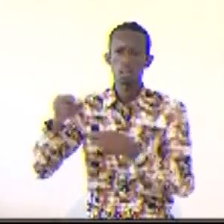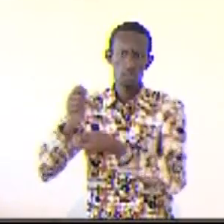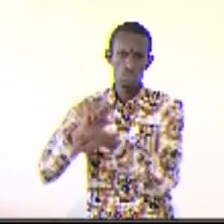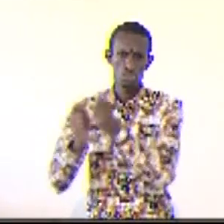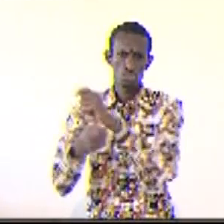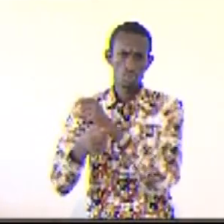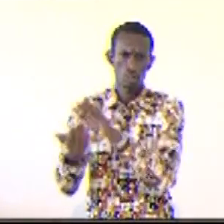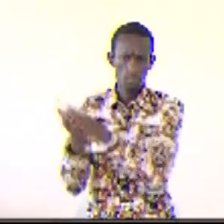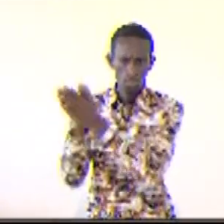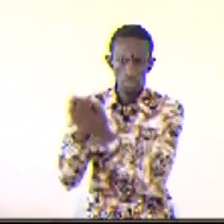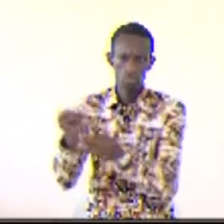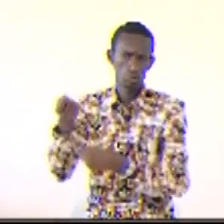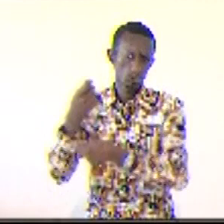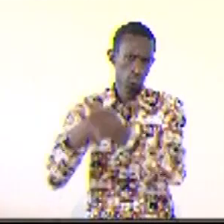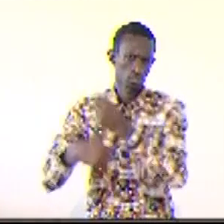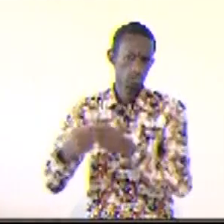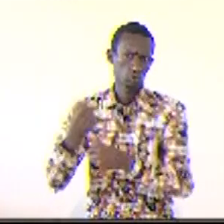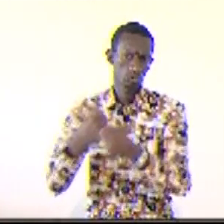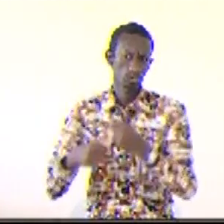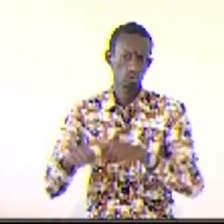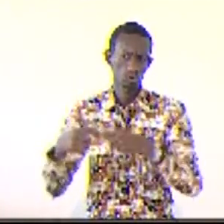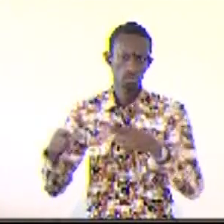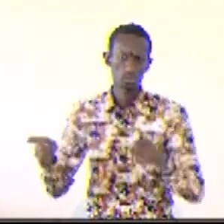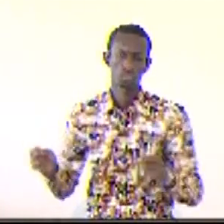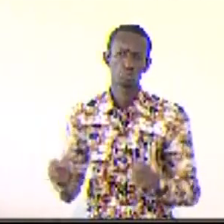that may lead